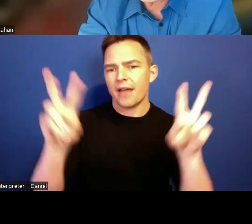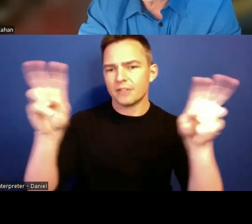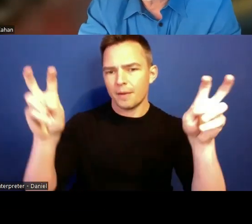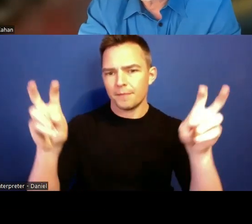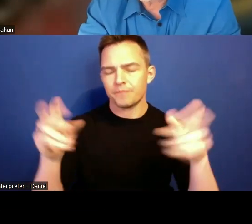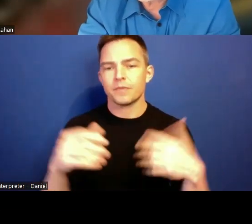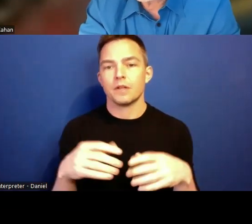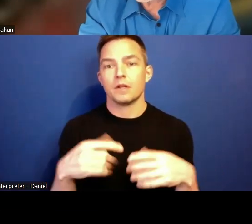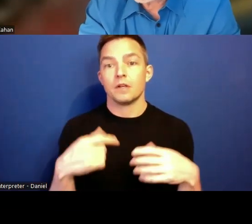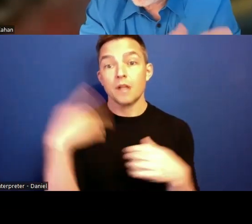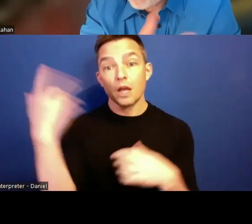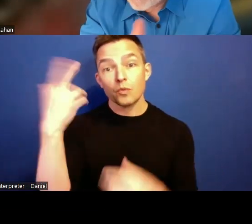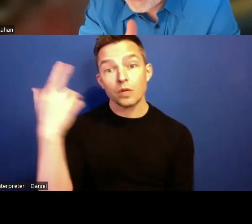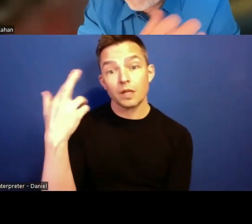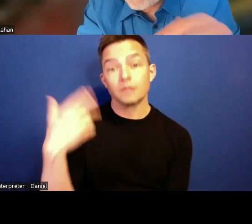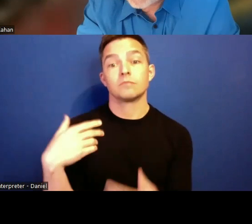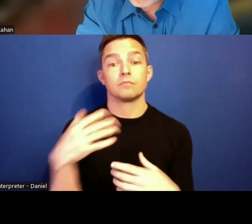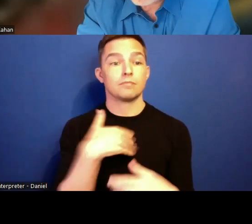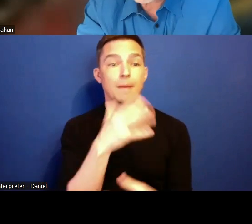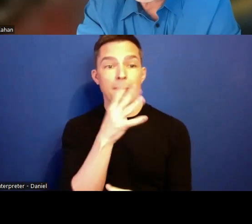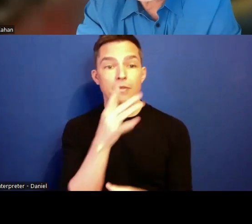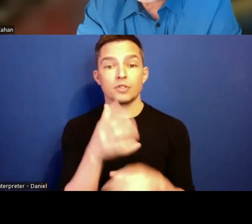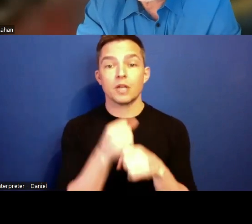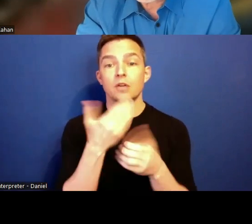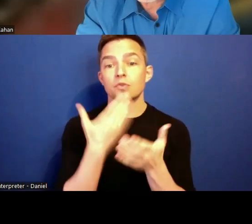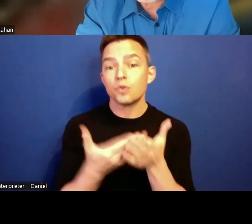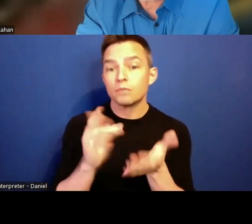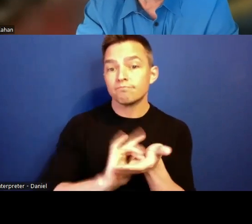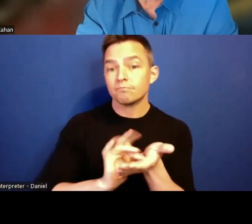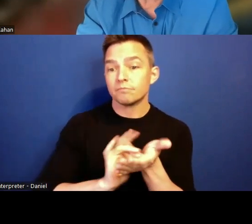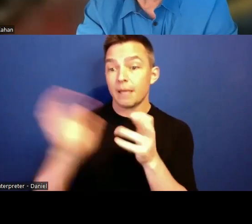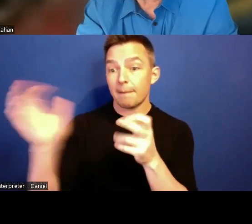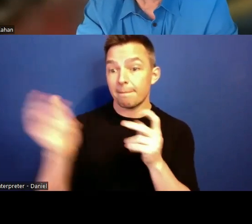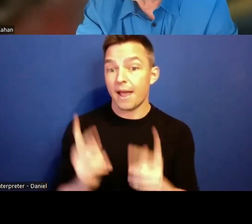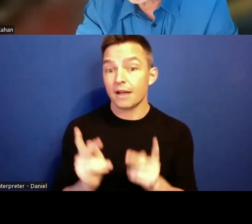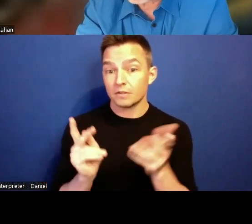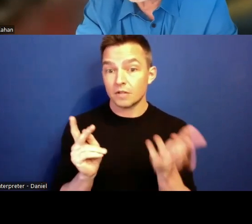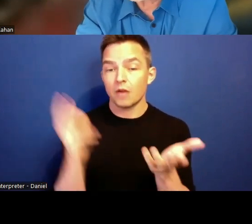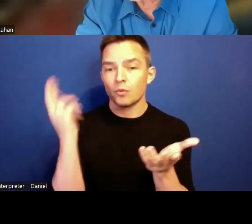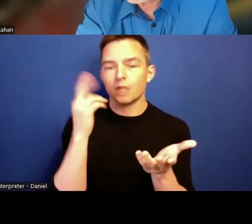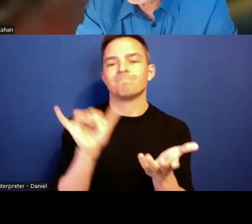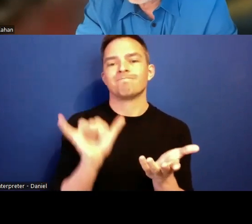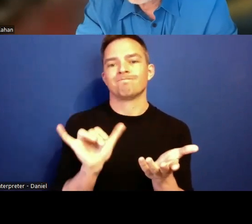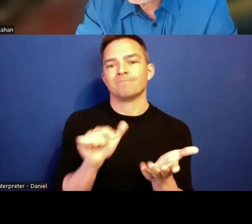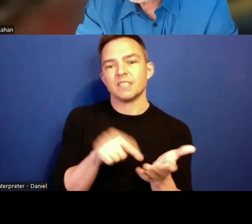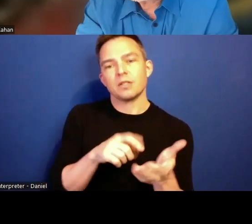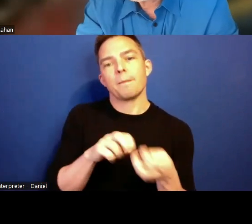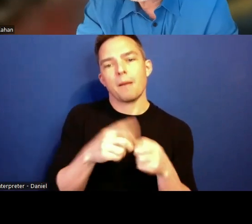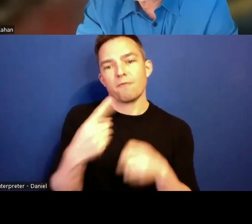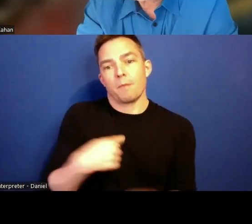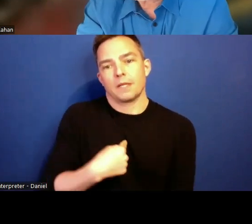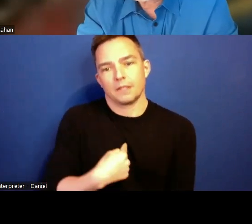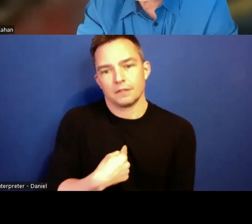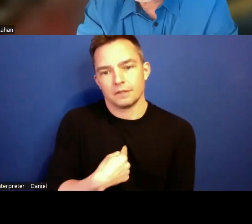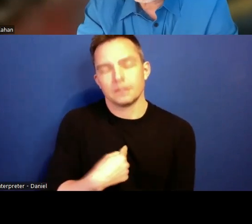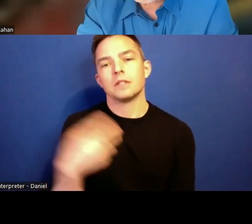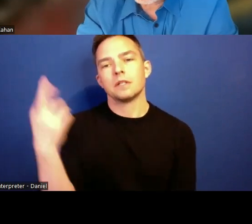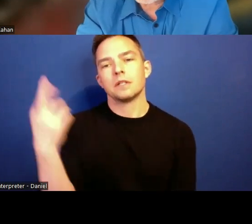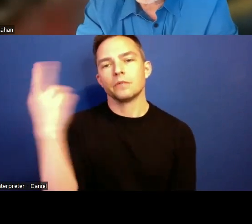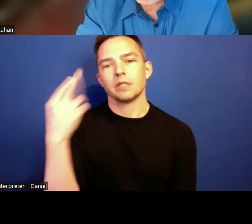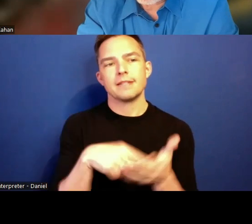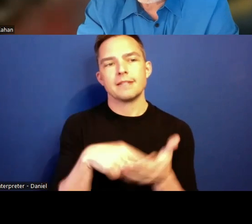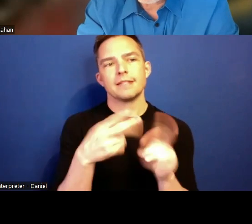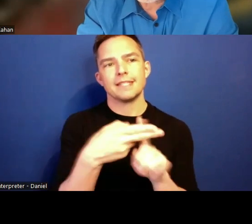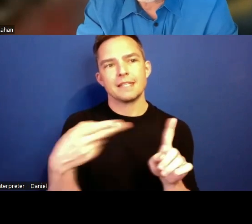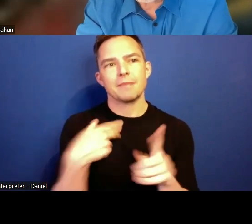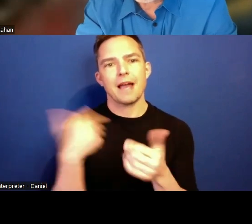was, when my mother got good medication and she came back, I realized that this was a problem for me because the stigma that I